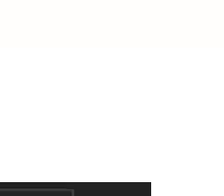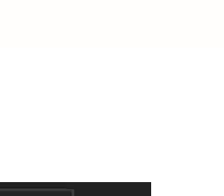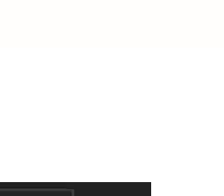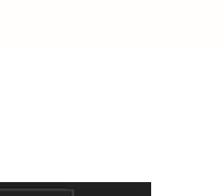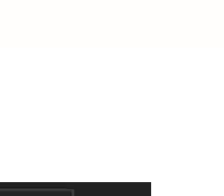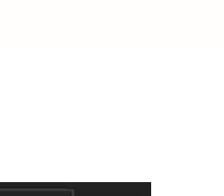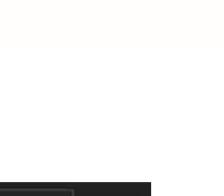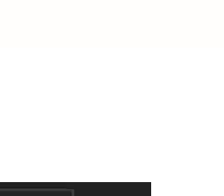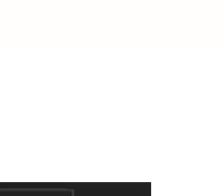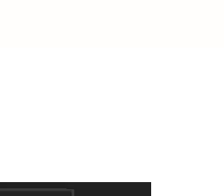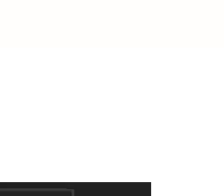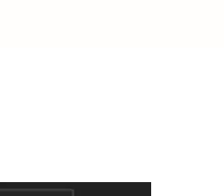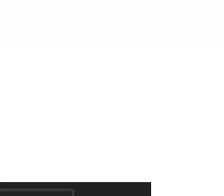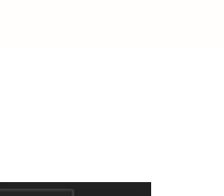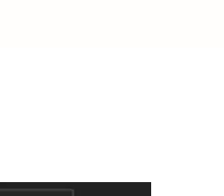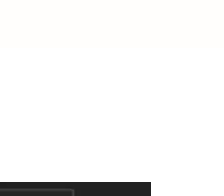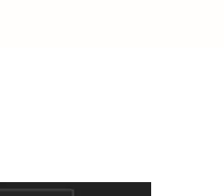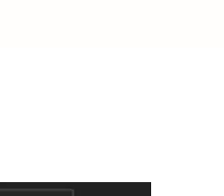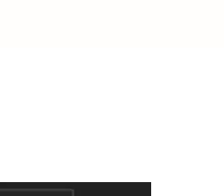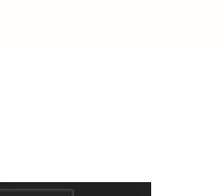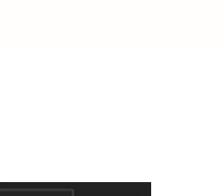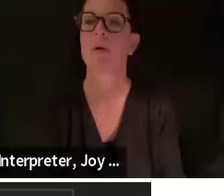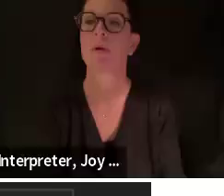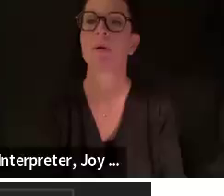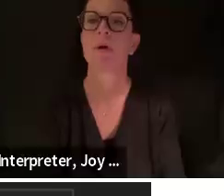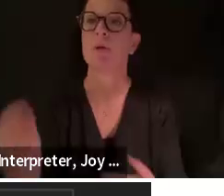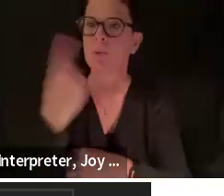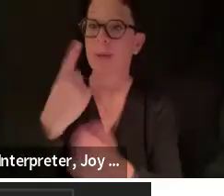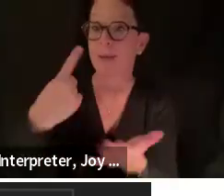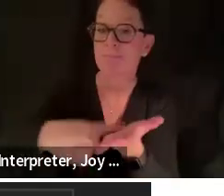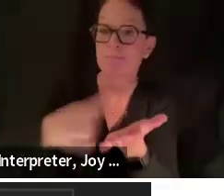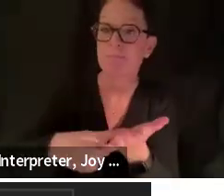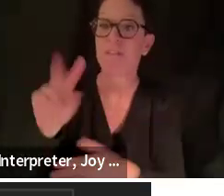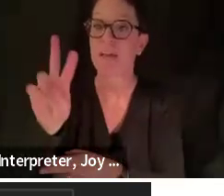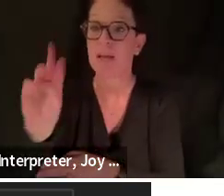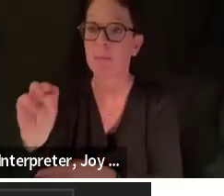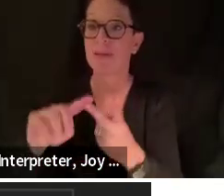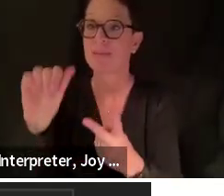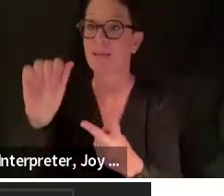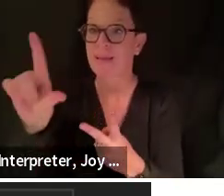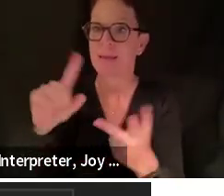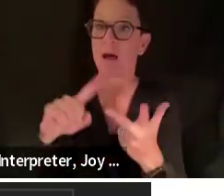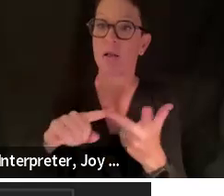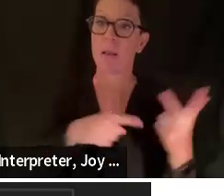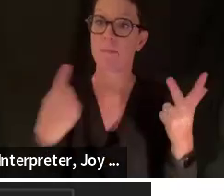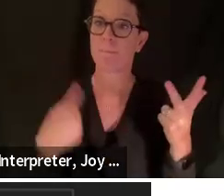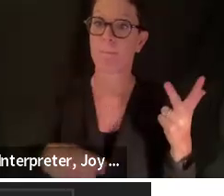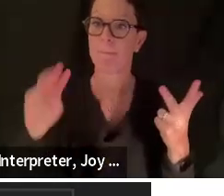Today's training will be available in ASL, Vietnamese,